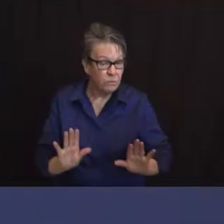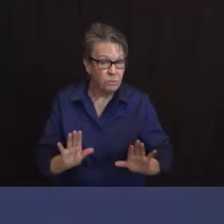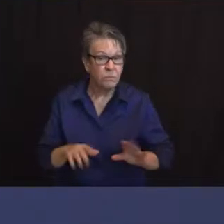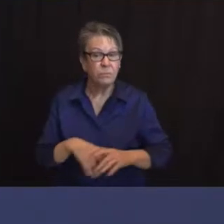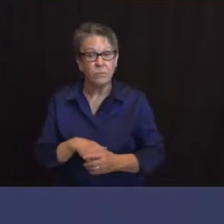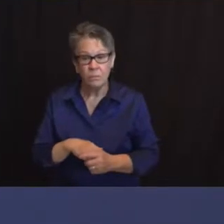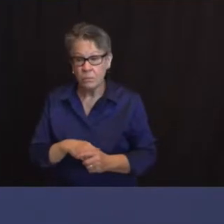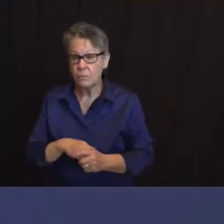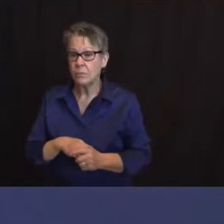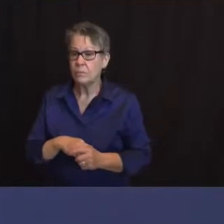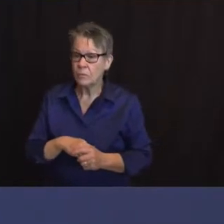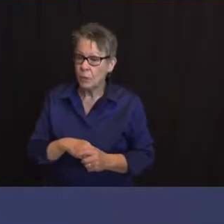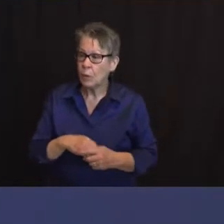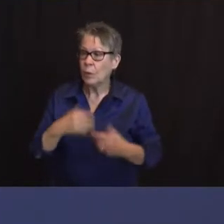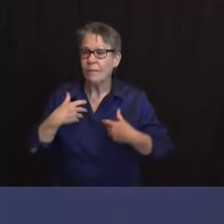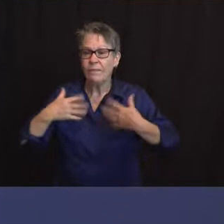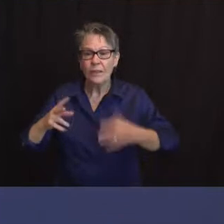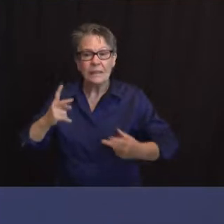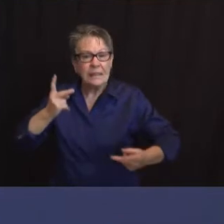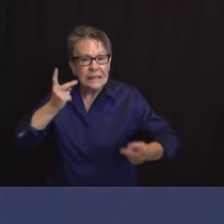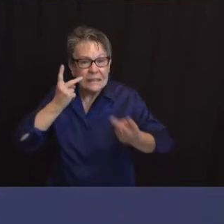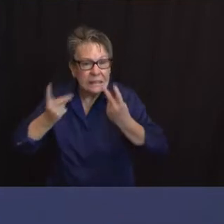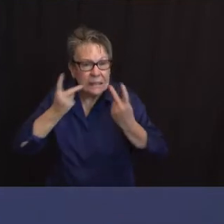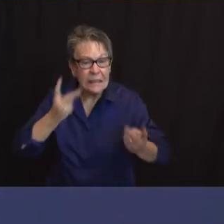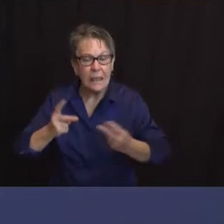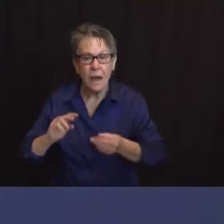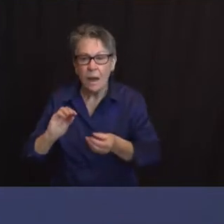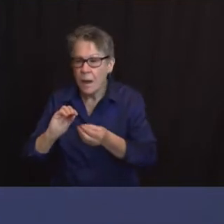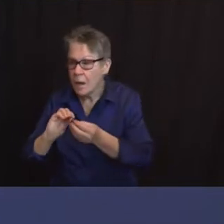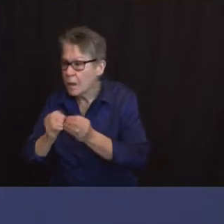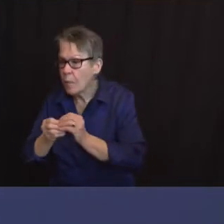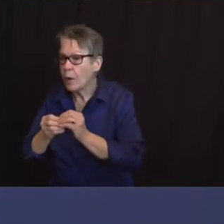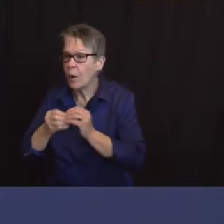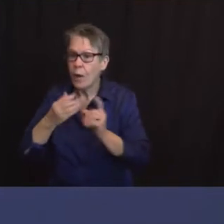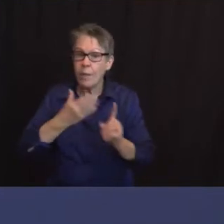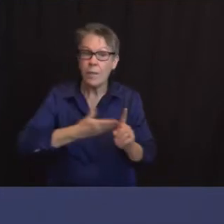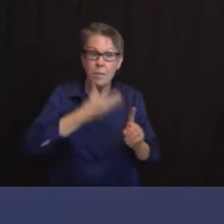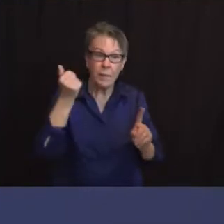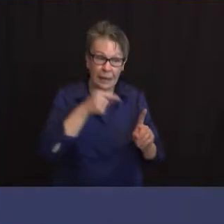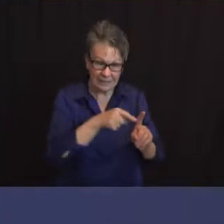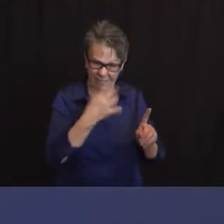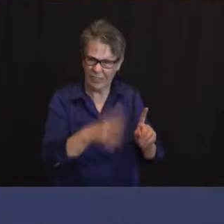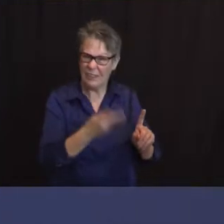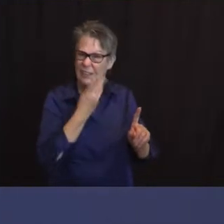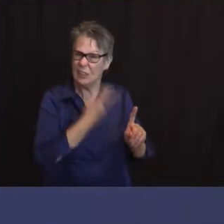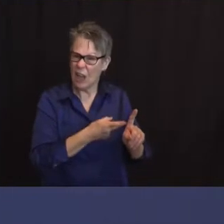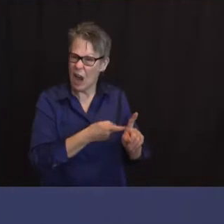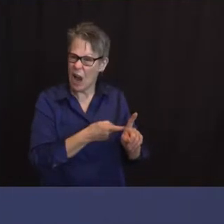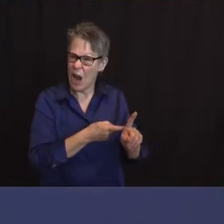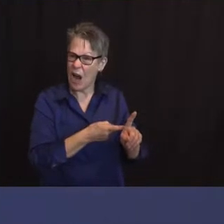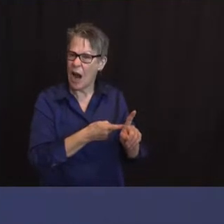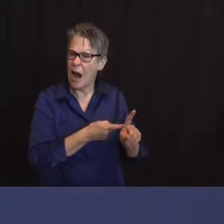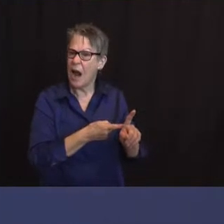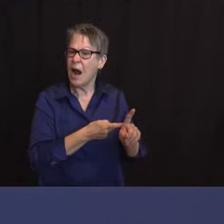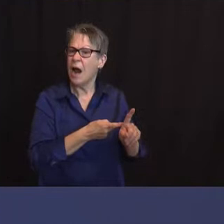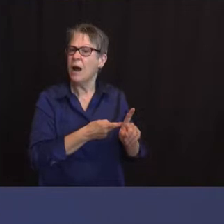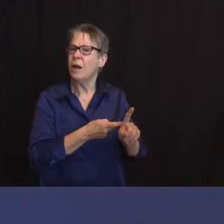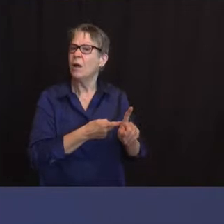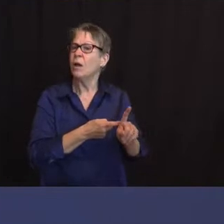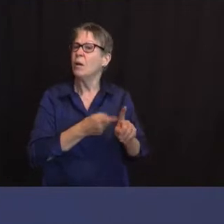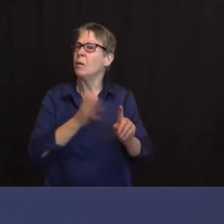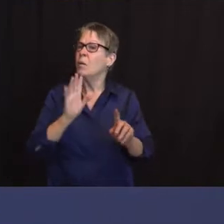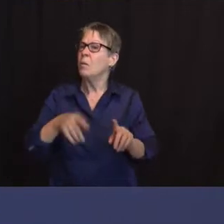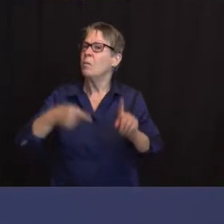seeing the numbers in the best case scenario than I am on how long it would be. And I think that's maybe a chart, Dan, if you could help me out, let's show on